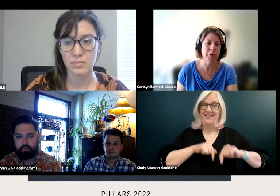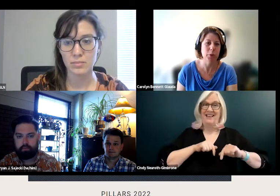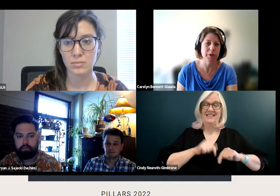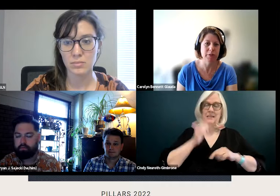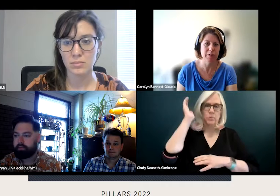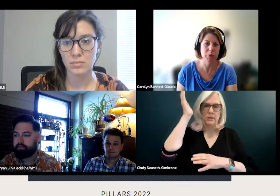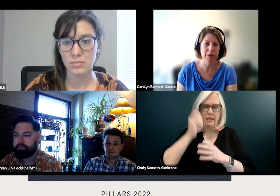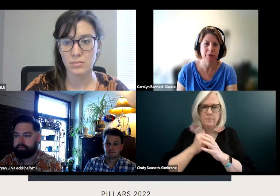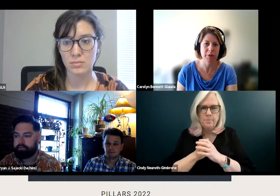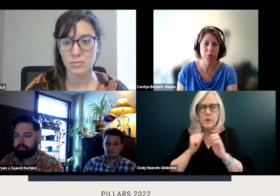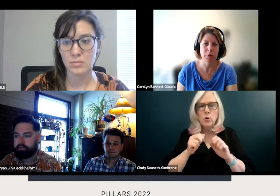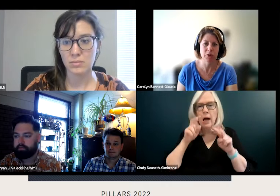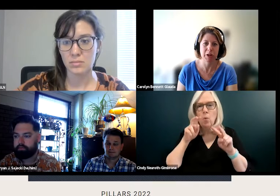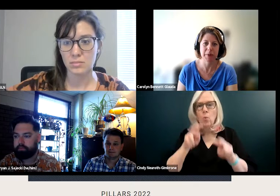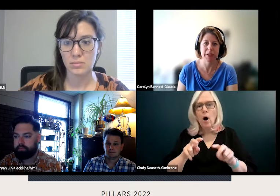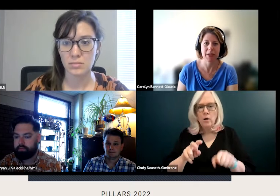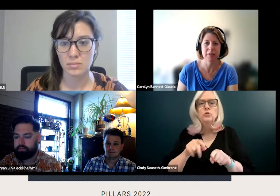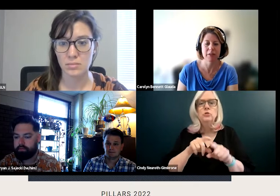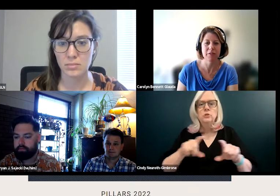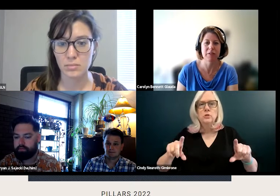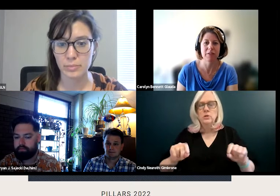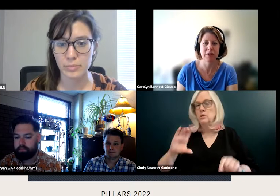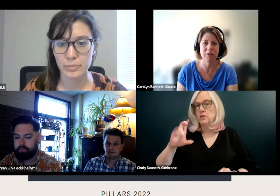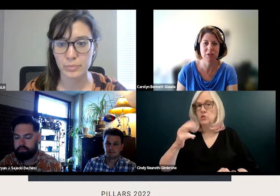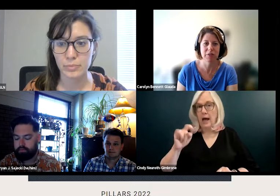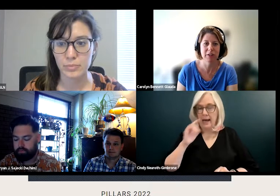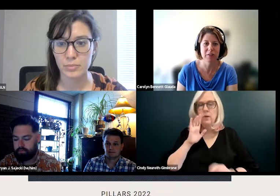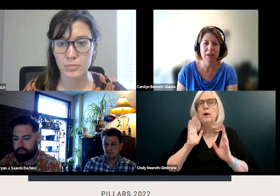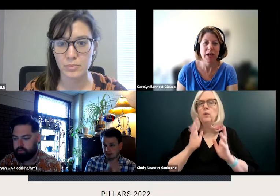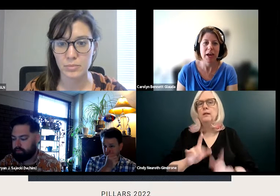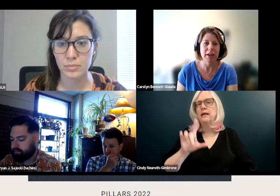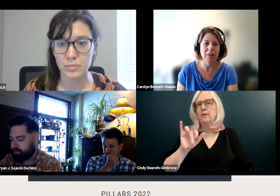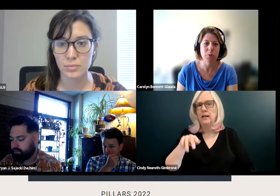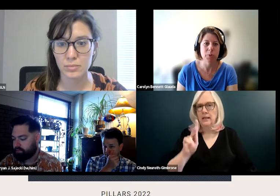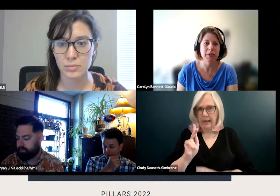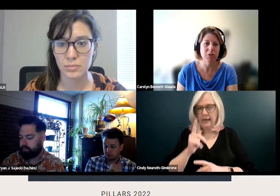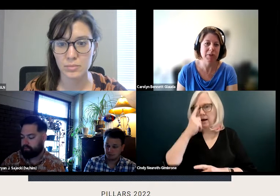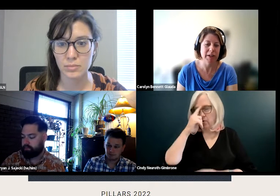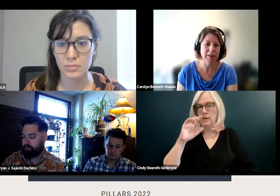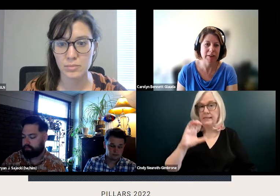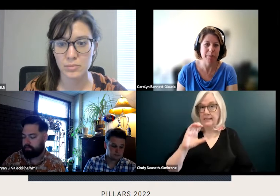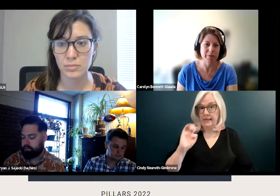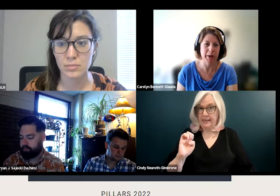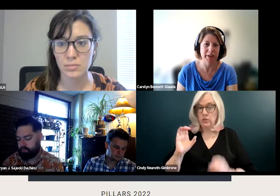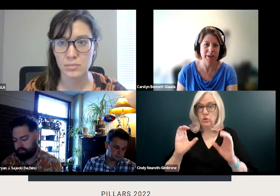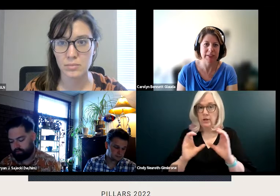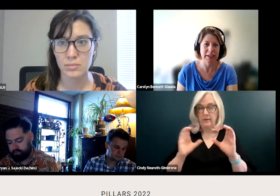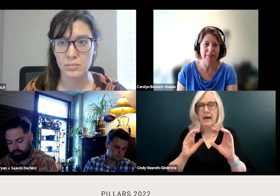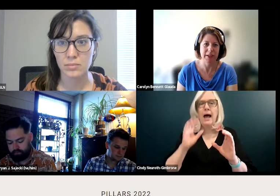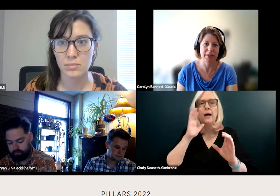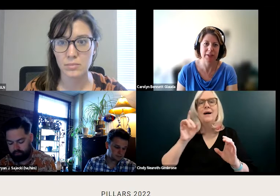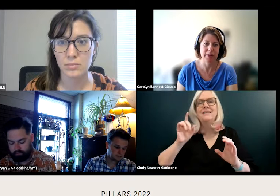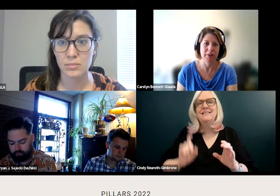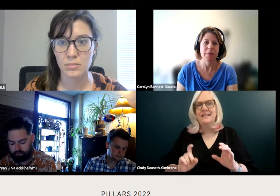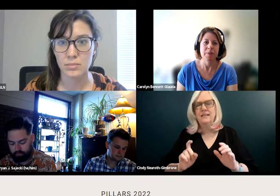About 3/4 of the way through, we will drop a link there for the CE certificates, and you will need to attend the live broadcast to